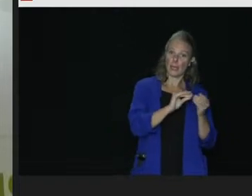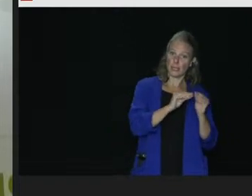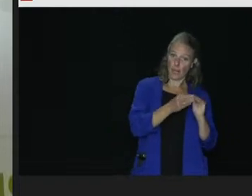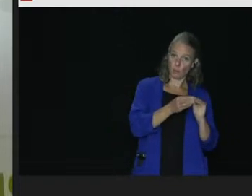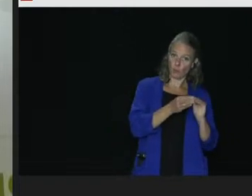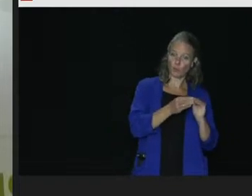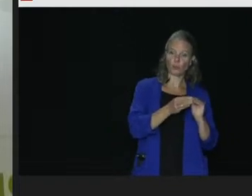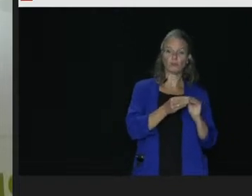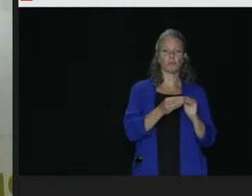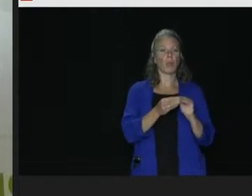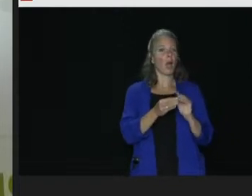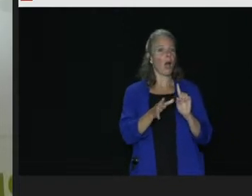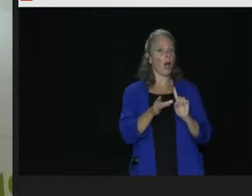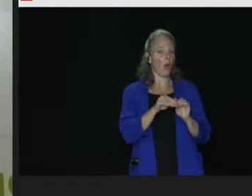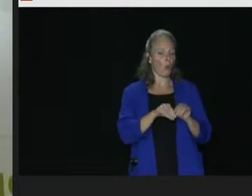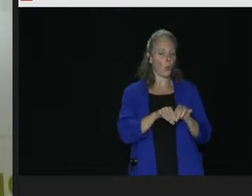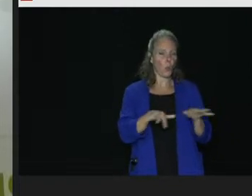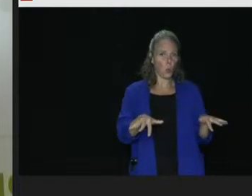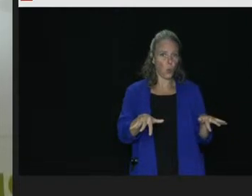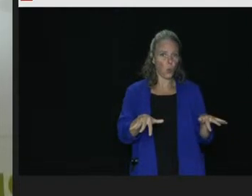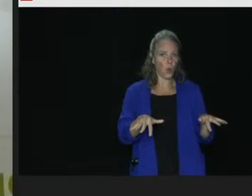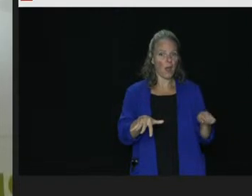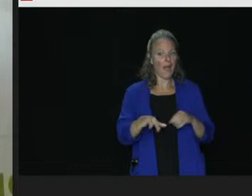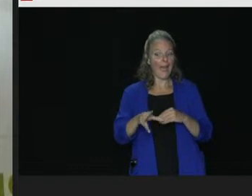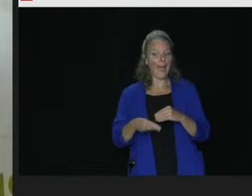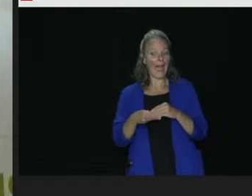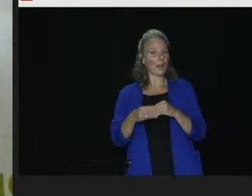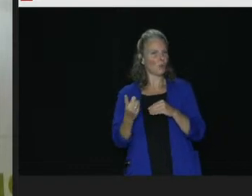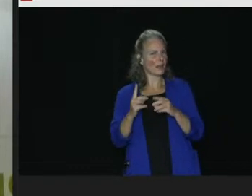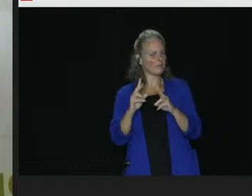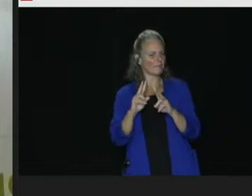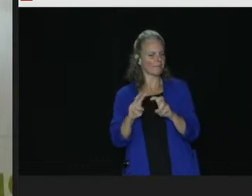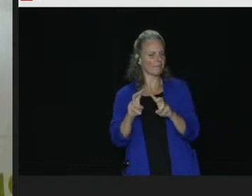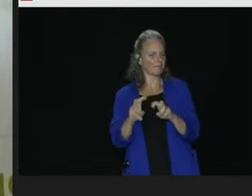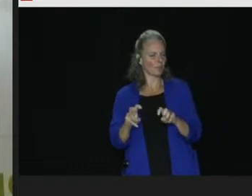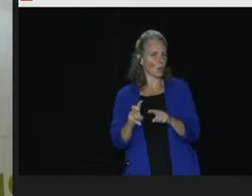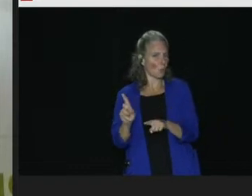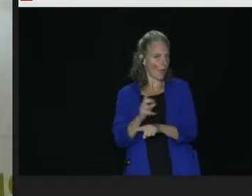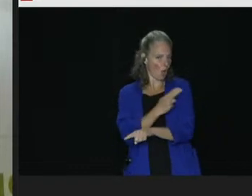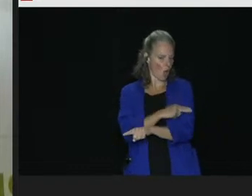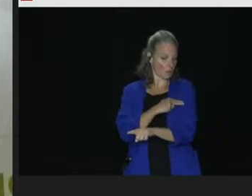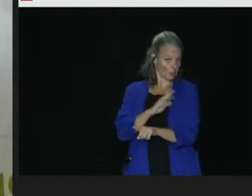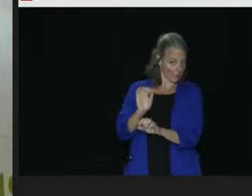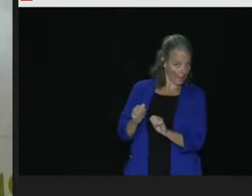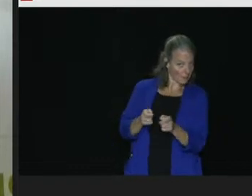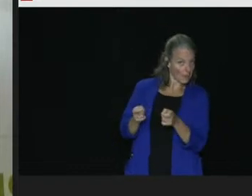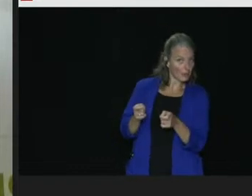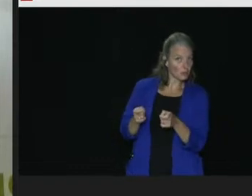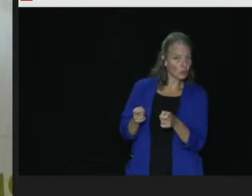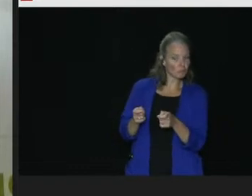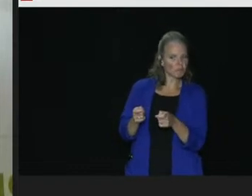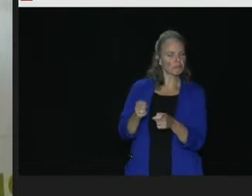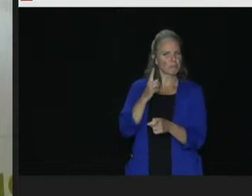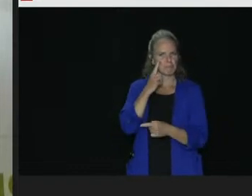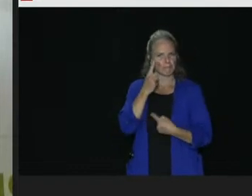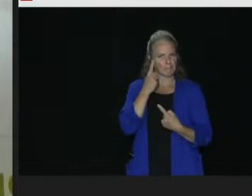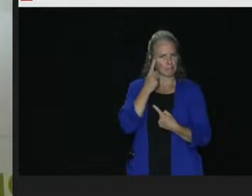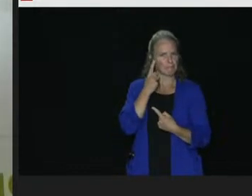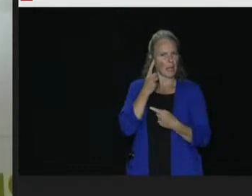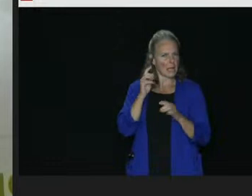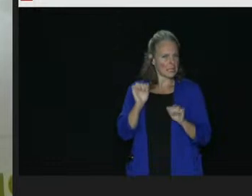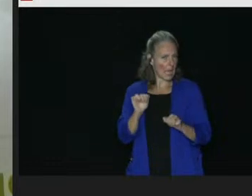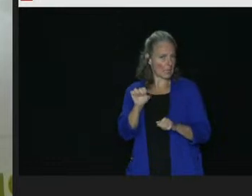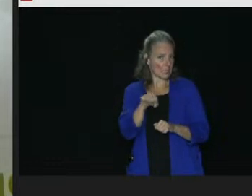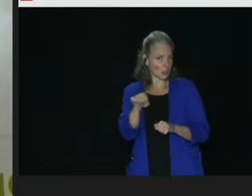the healthcare capacity to cope. And I think the difference moving on from the fourth wave